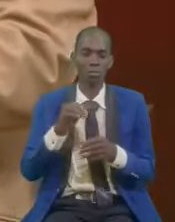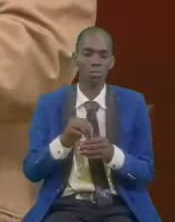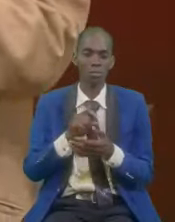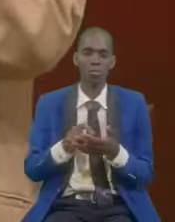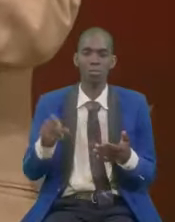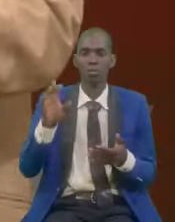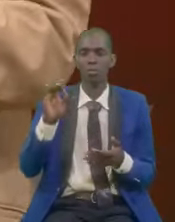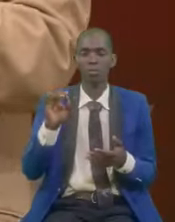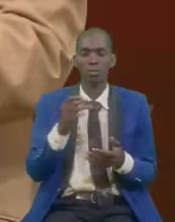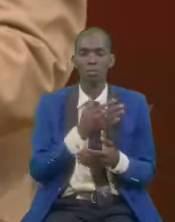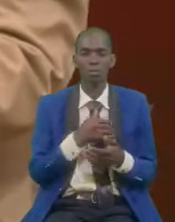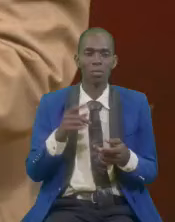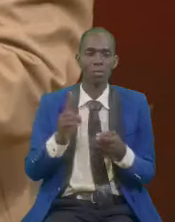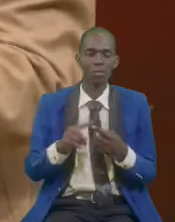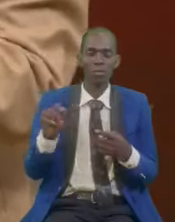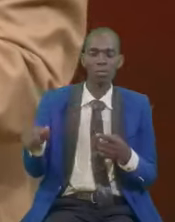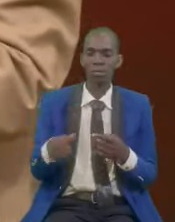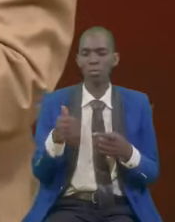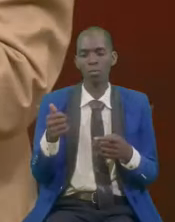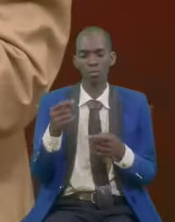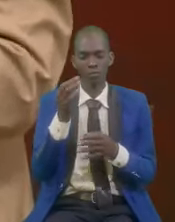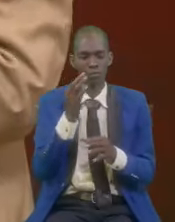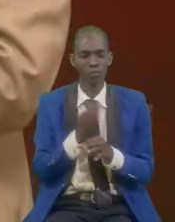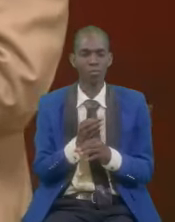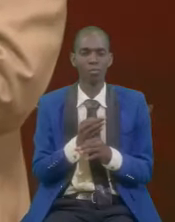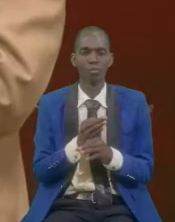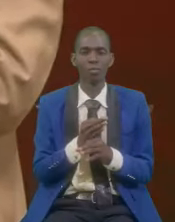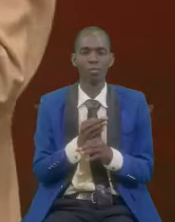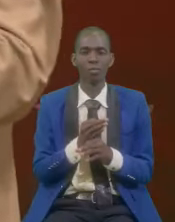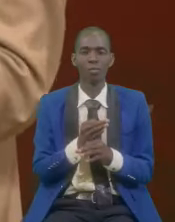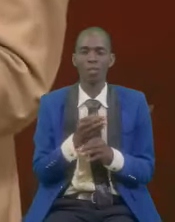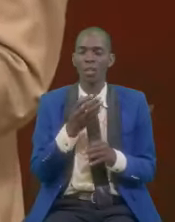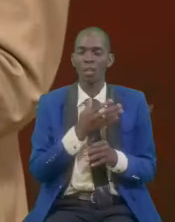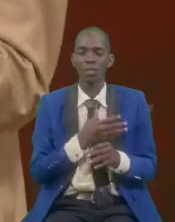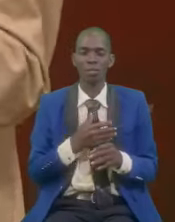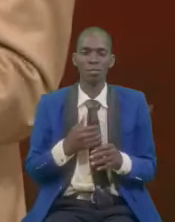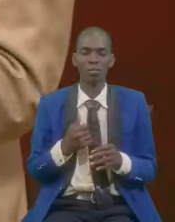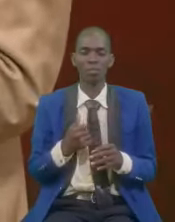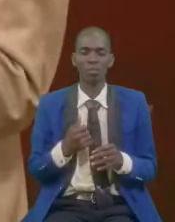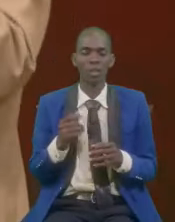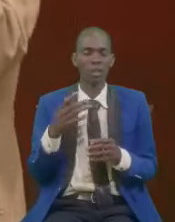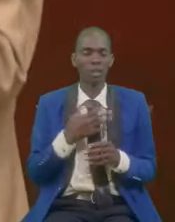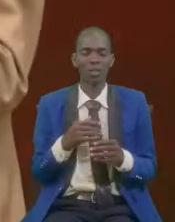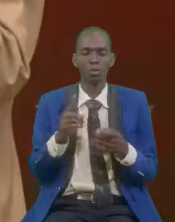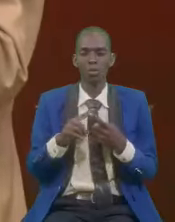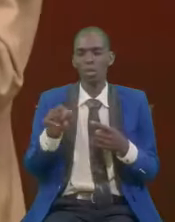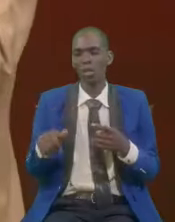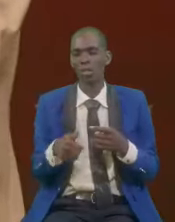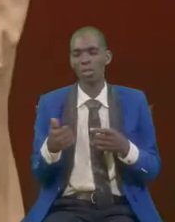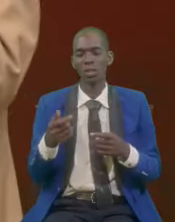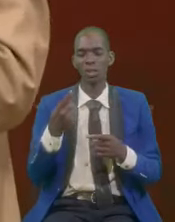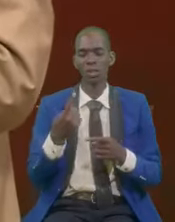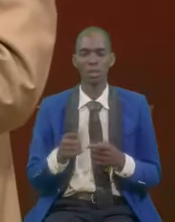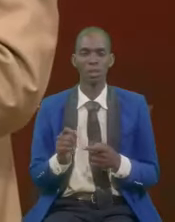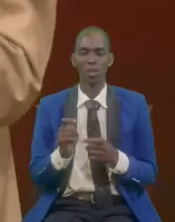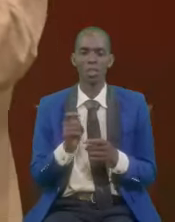Verse 9, and to another faith, the gift of faith, by the same Spirit, and to another the gifts